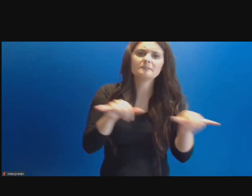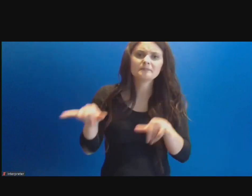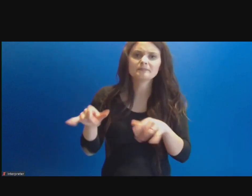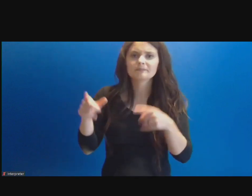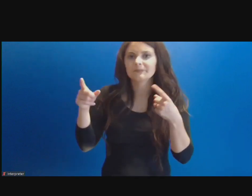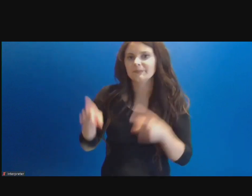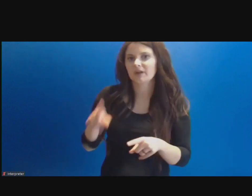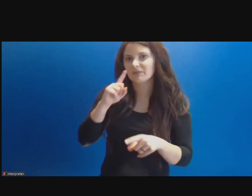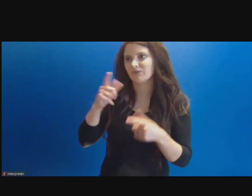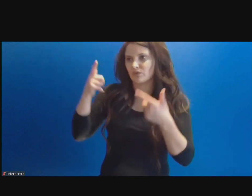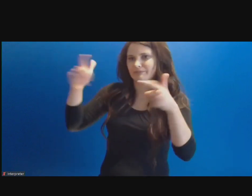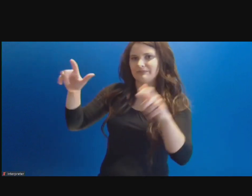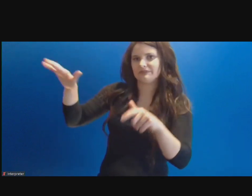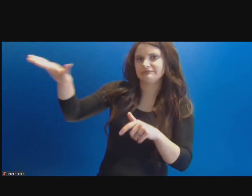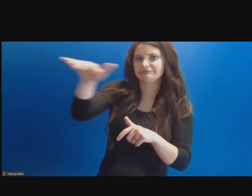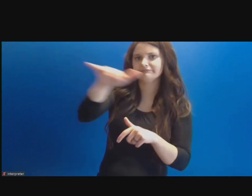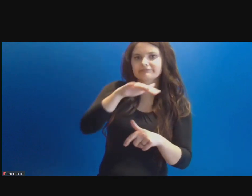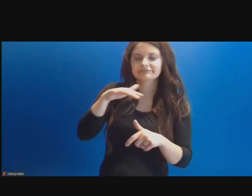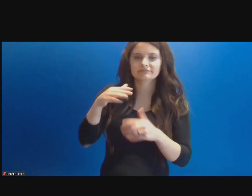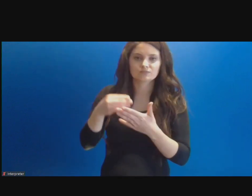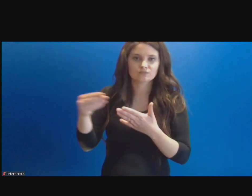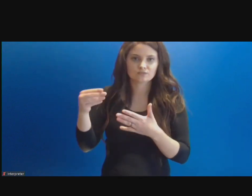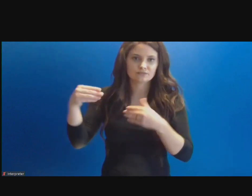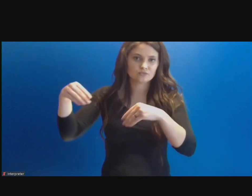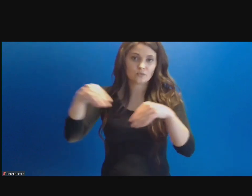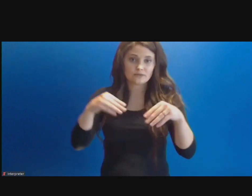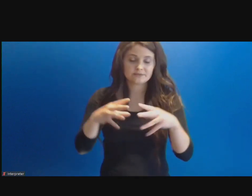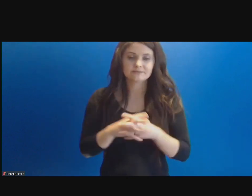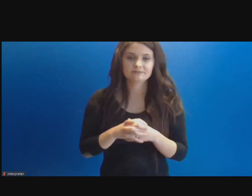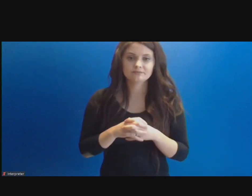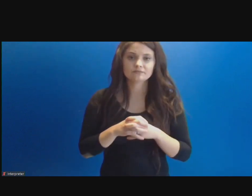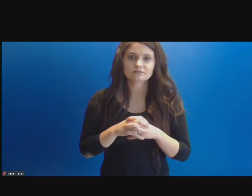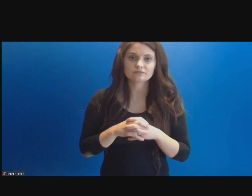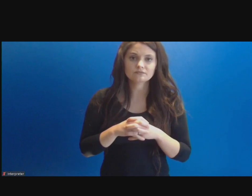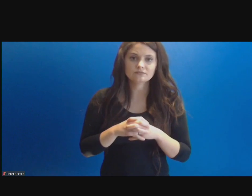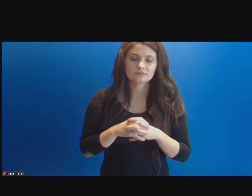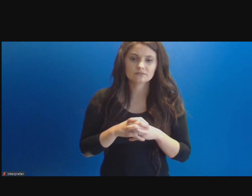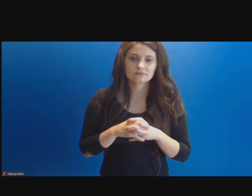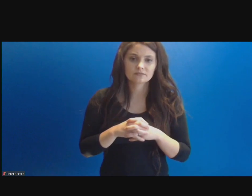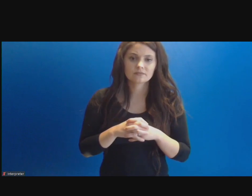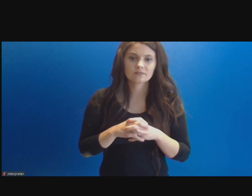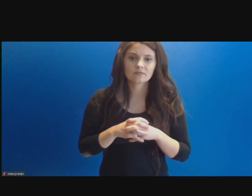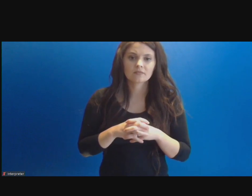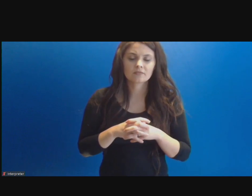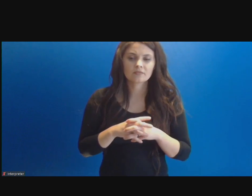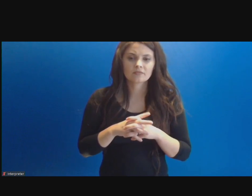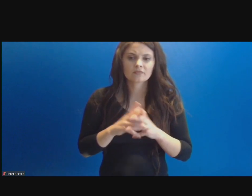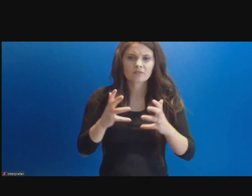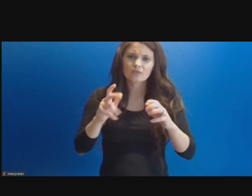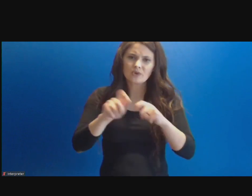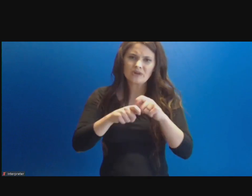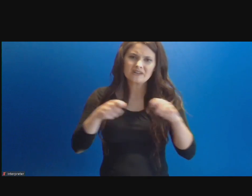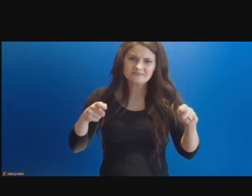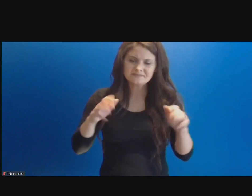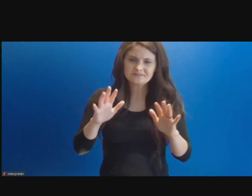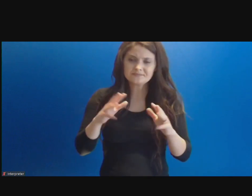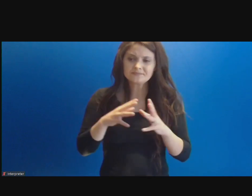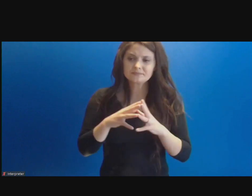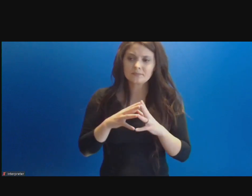in our larger stores. Okay, so as I start to wrap up, I was on